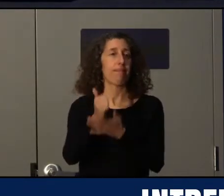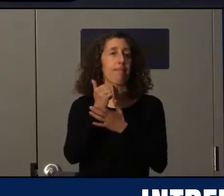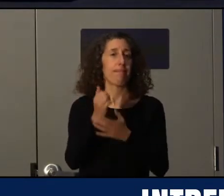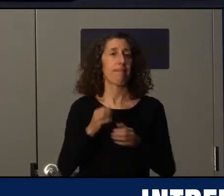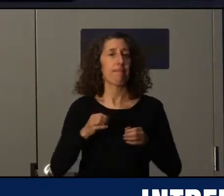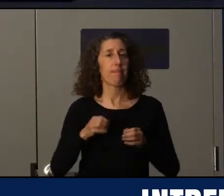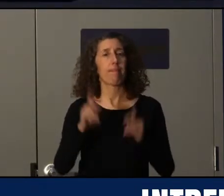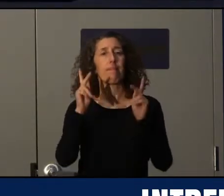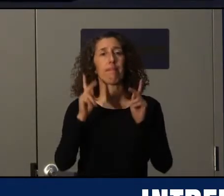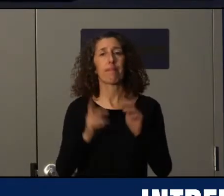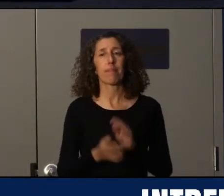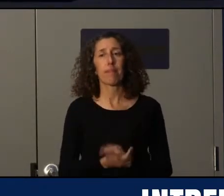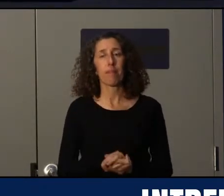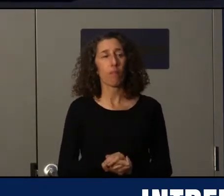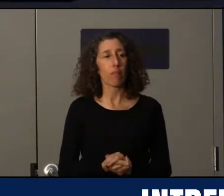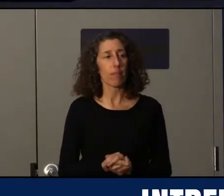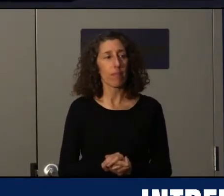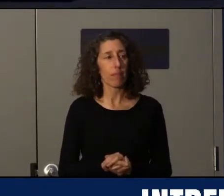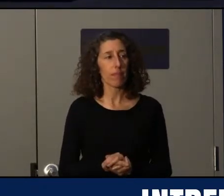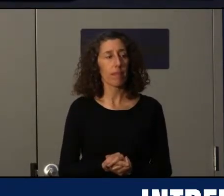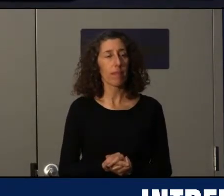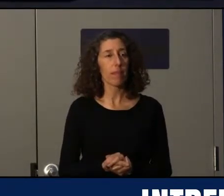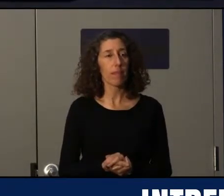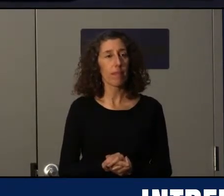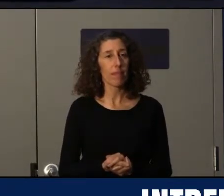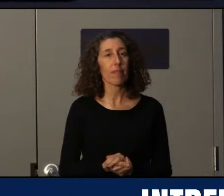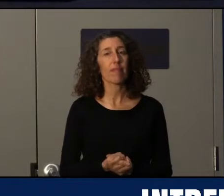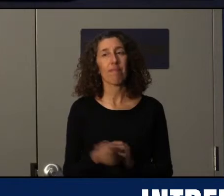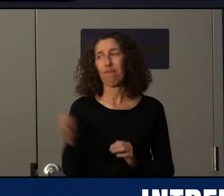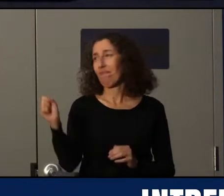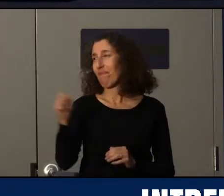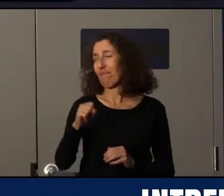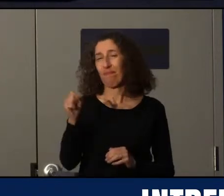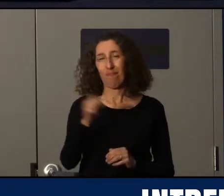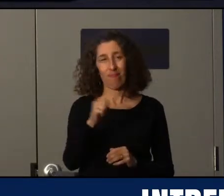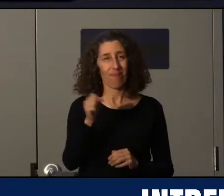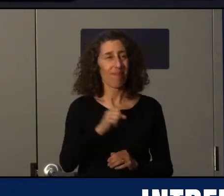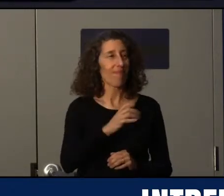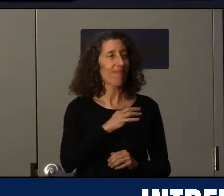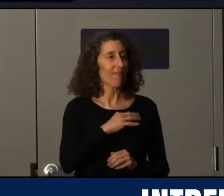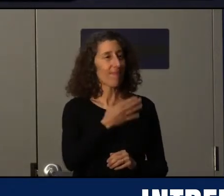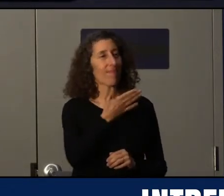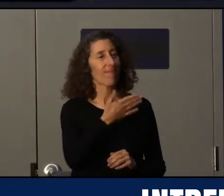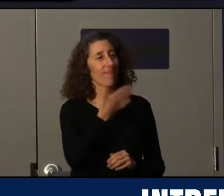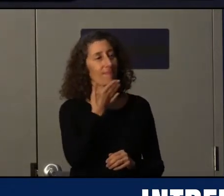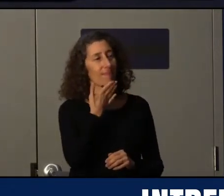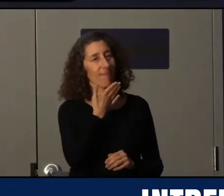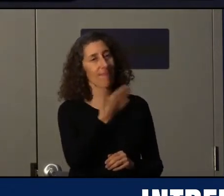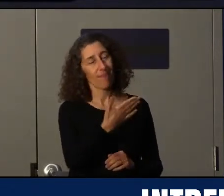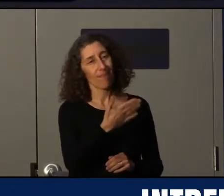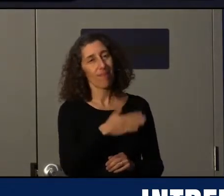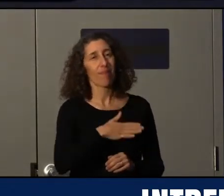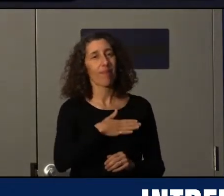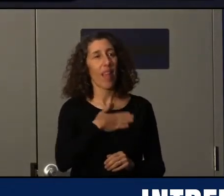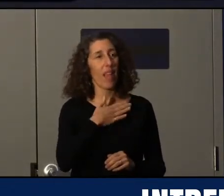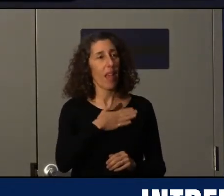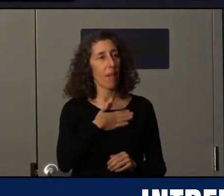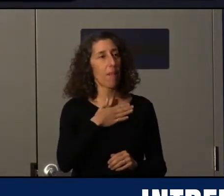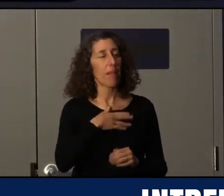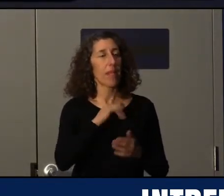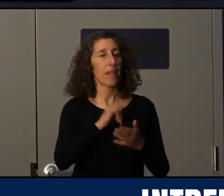members. And I'm so thankful that the light switch went off and that